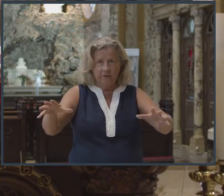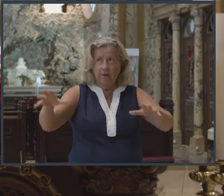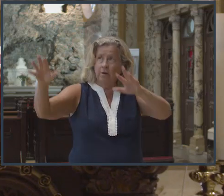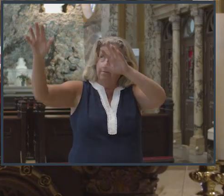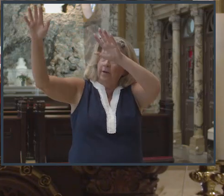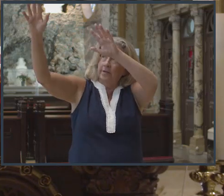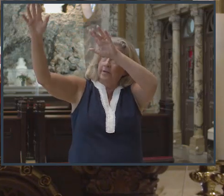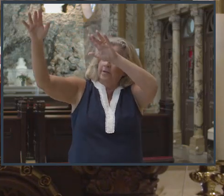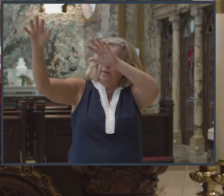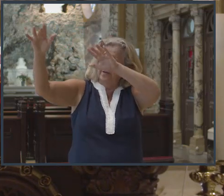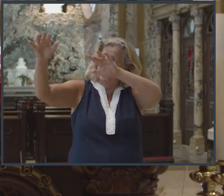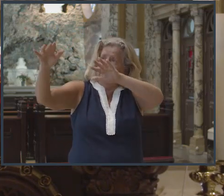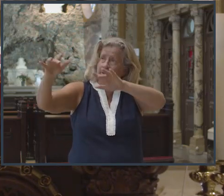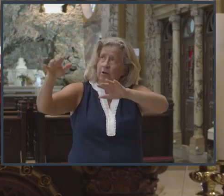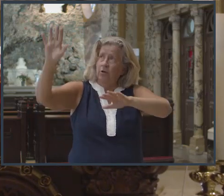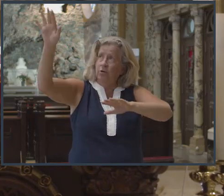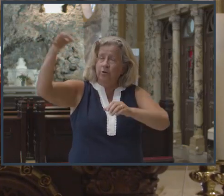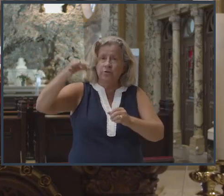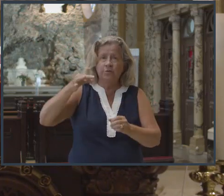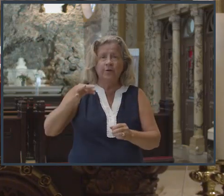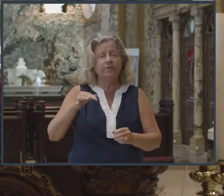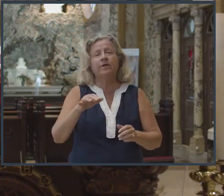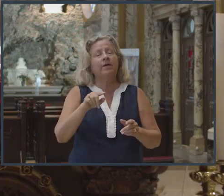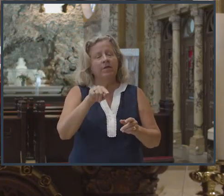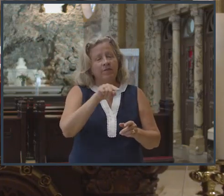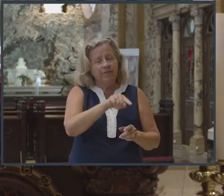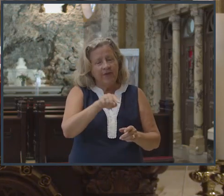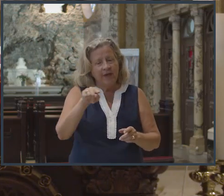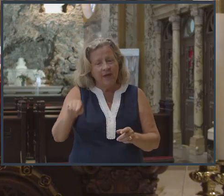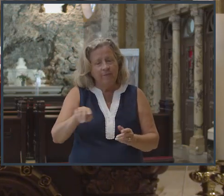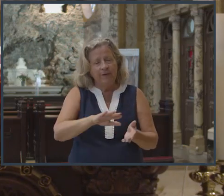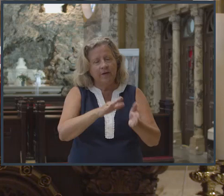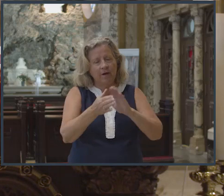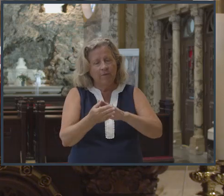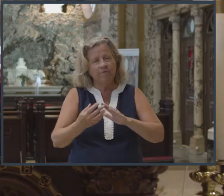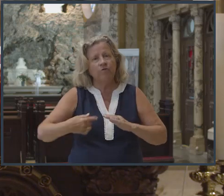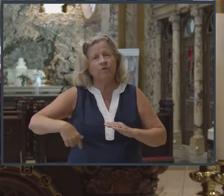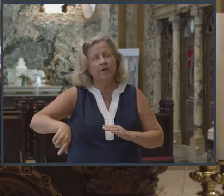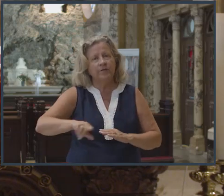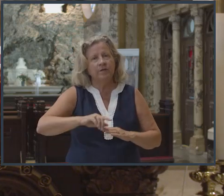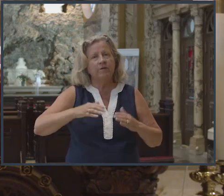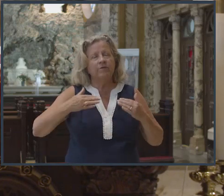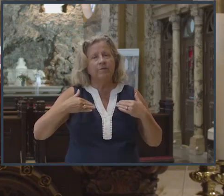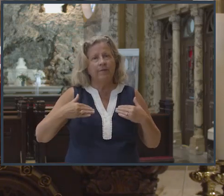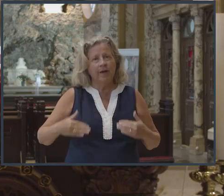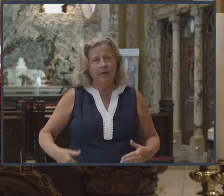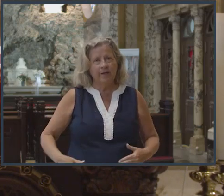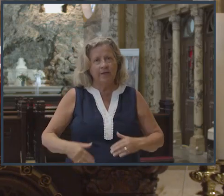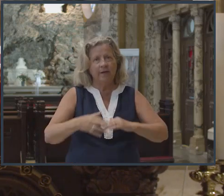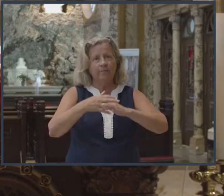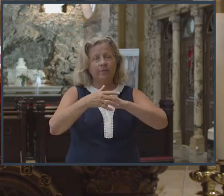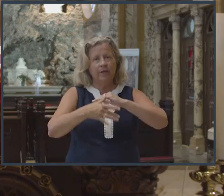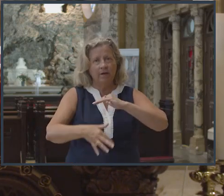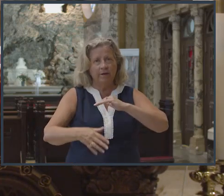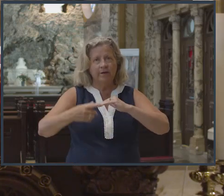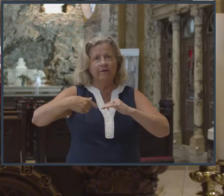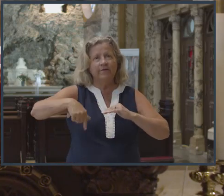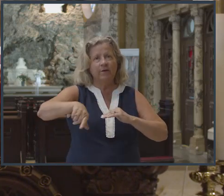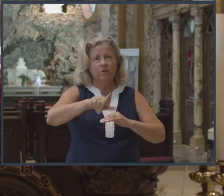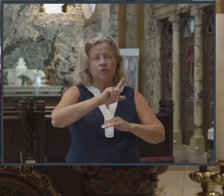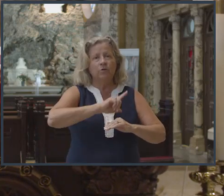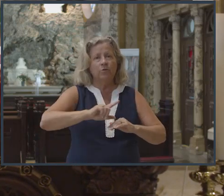upon them like the dewfall, so that they may become for us the body and blood of our